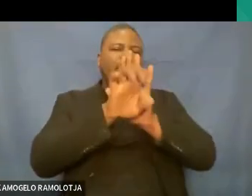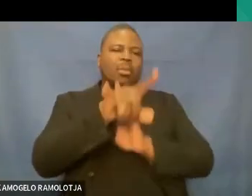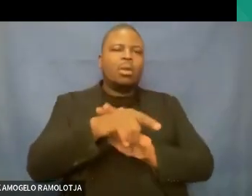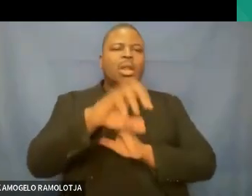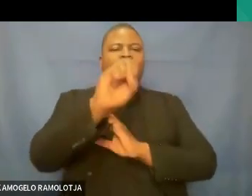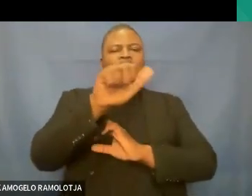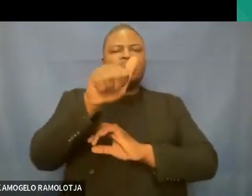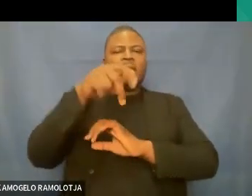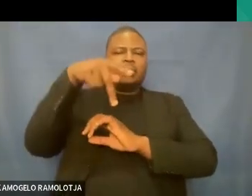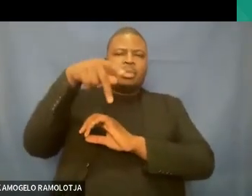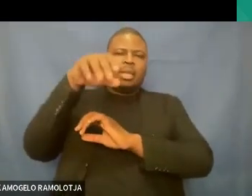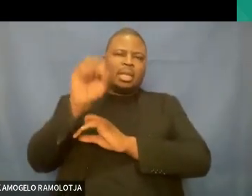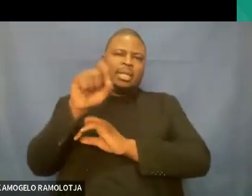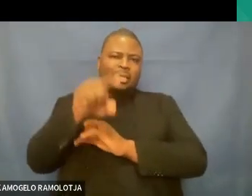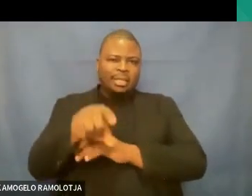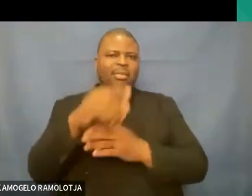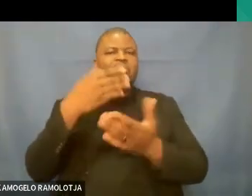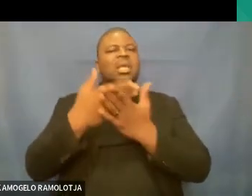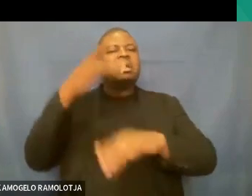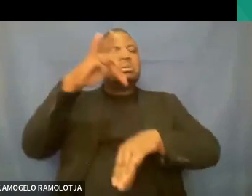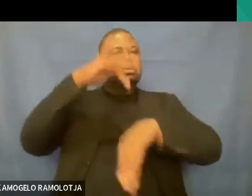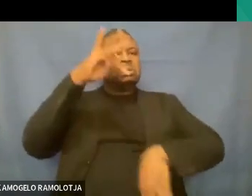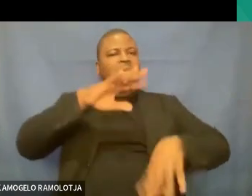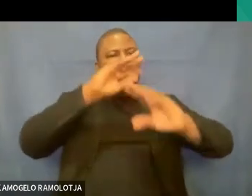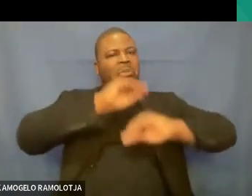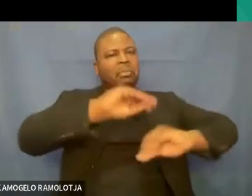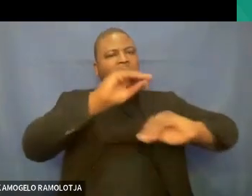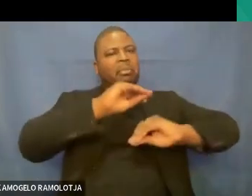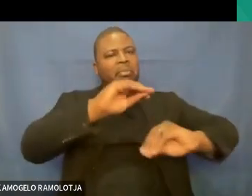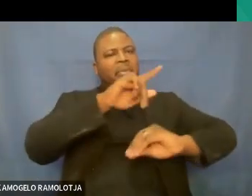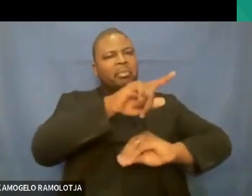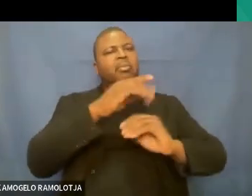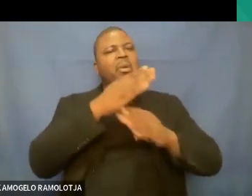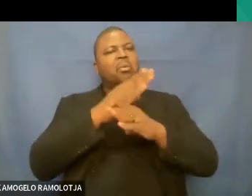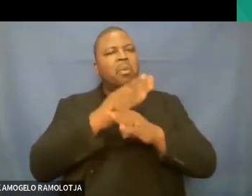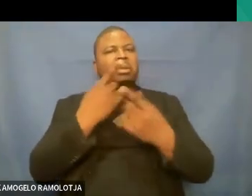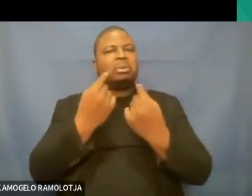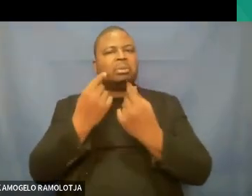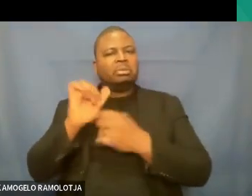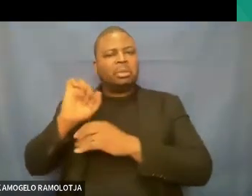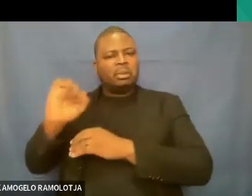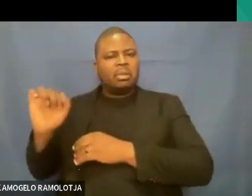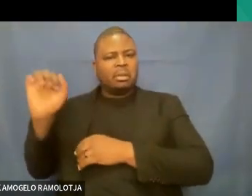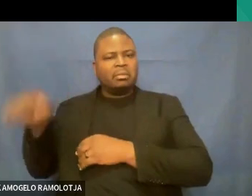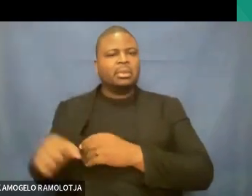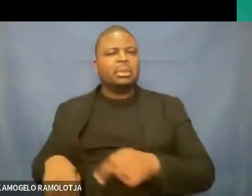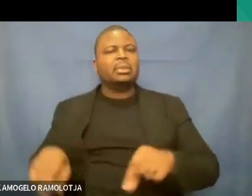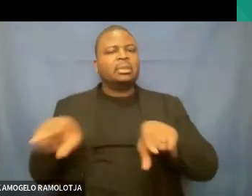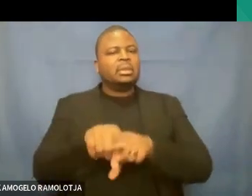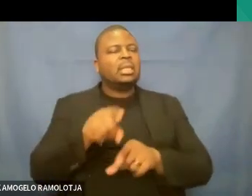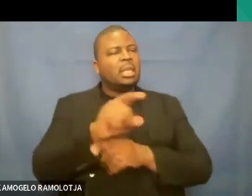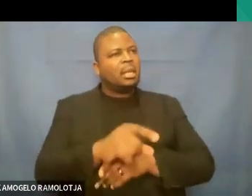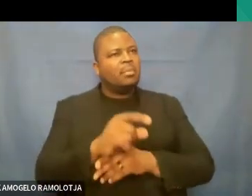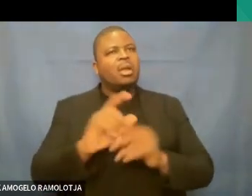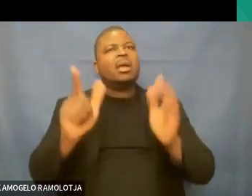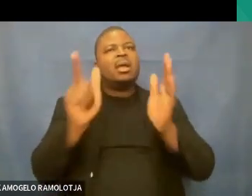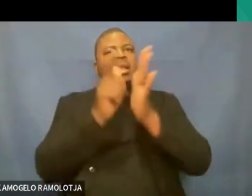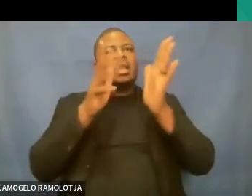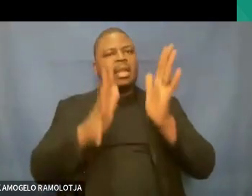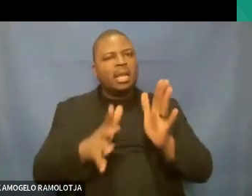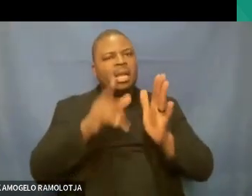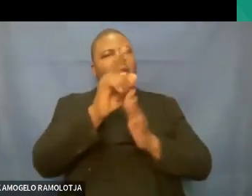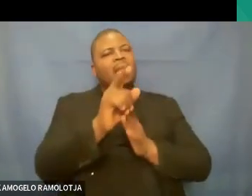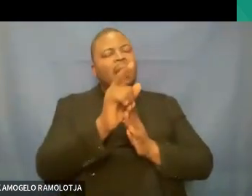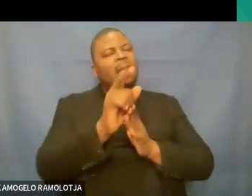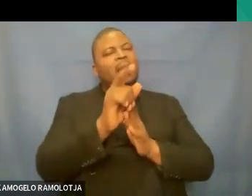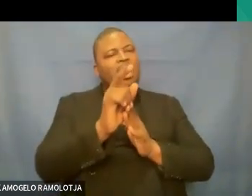doing sensitization sessions so that they understand the work that's being done. And then also providing legal literacy sessions to